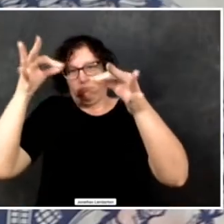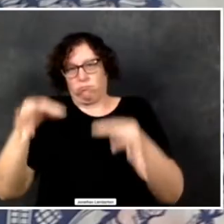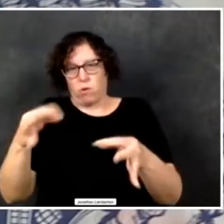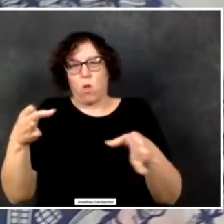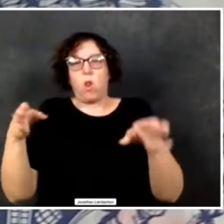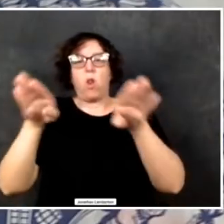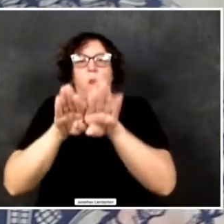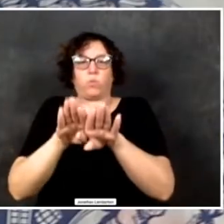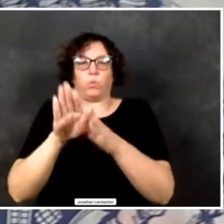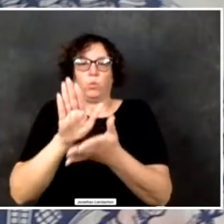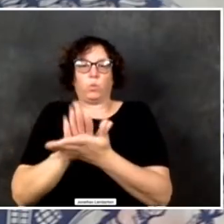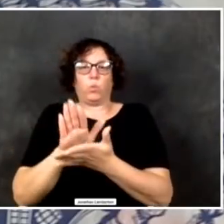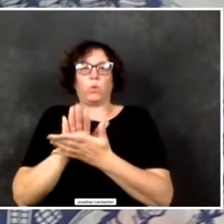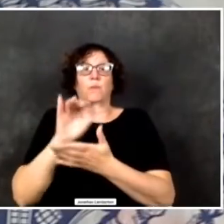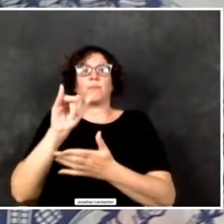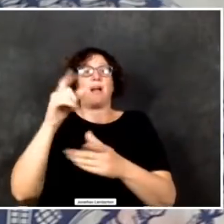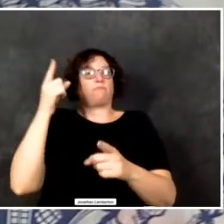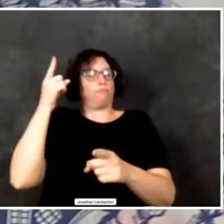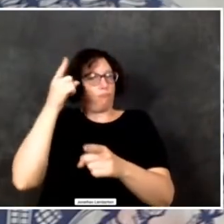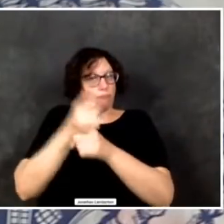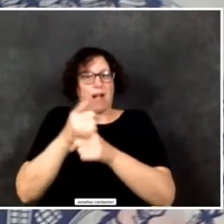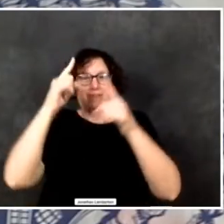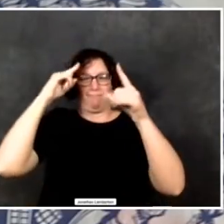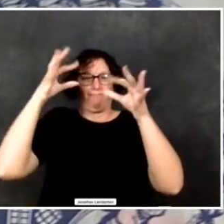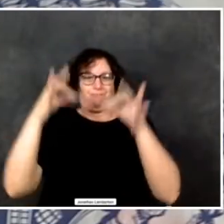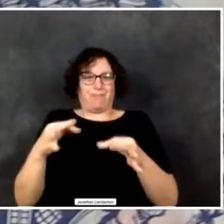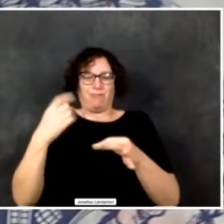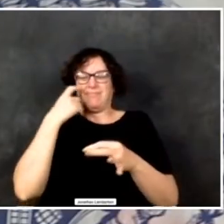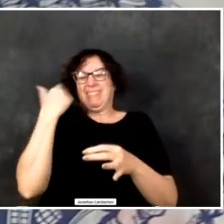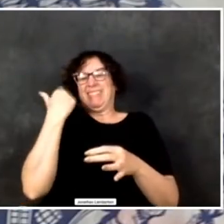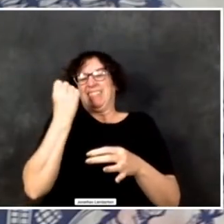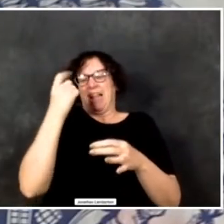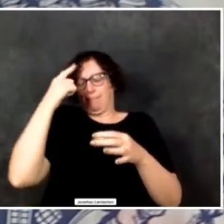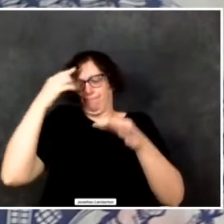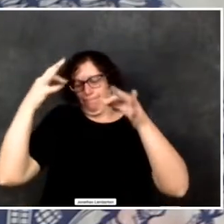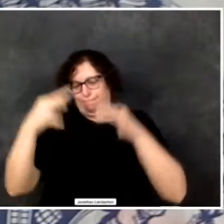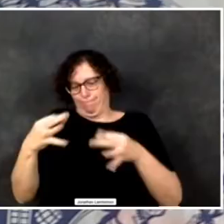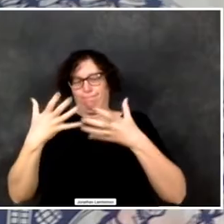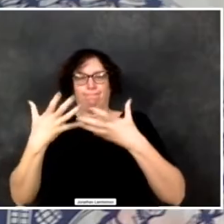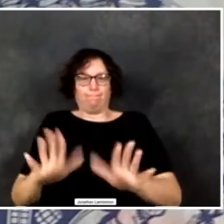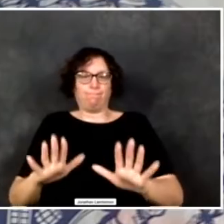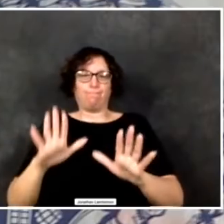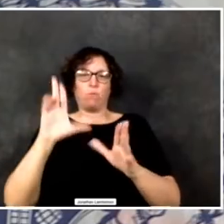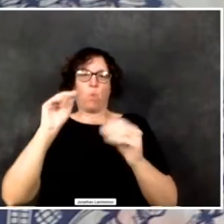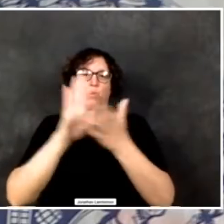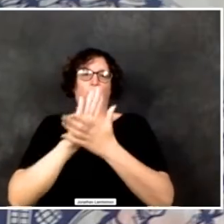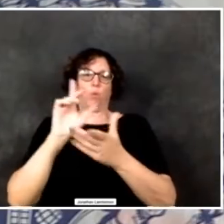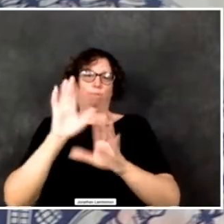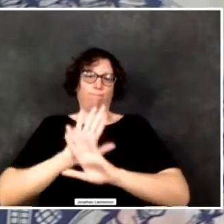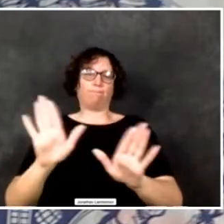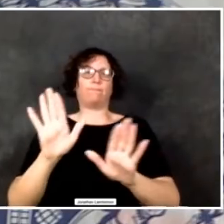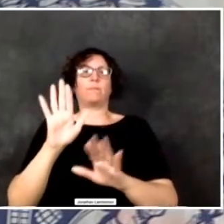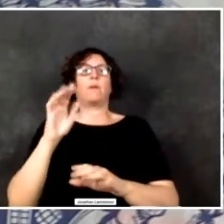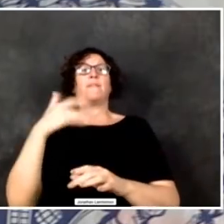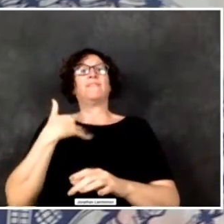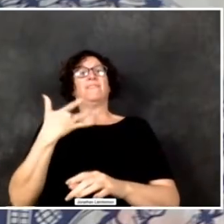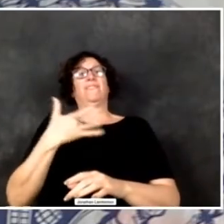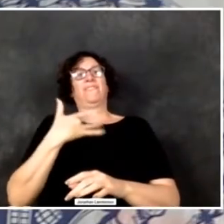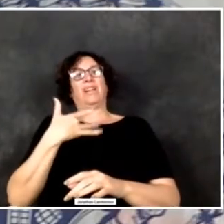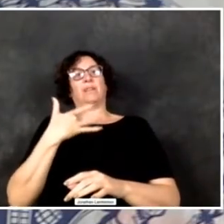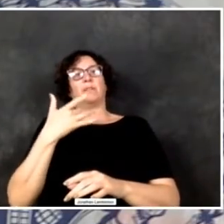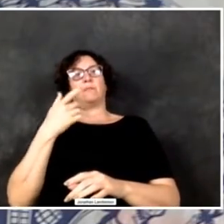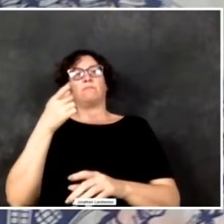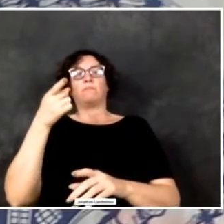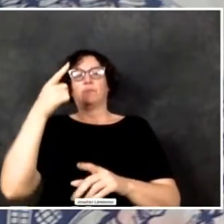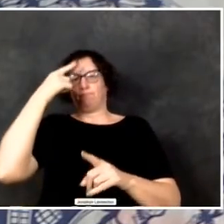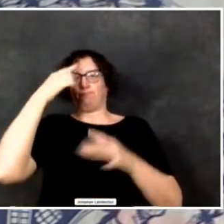to do, and that it had to be done. And as soon as we were convinced that had to be done, it was important to tell our community and tell